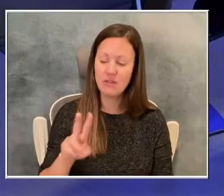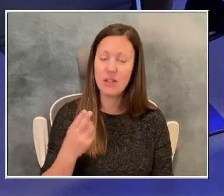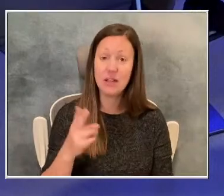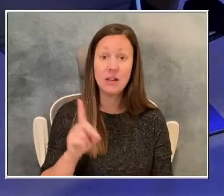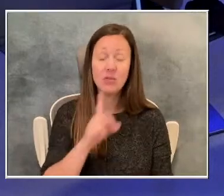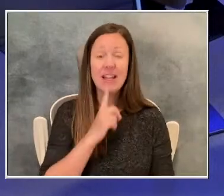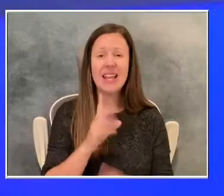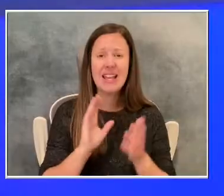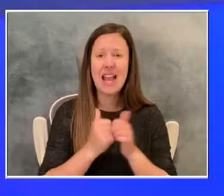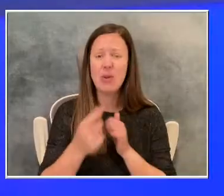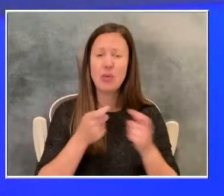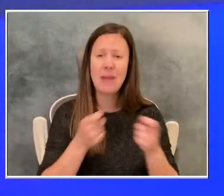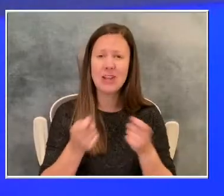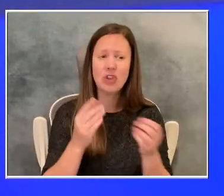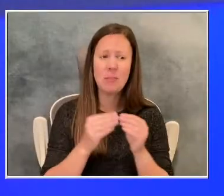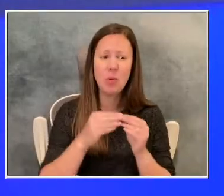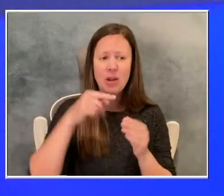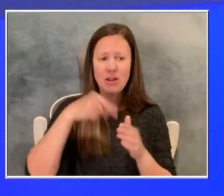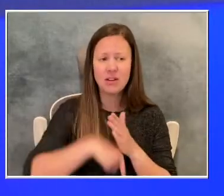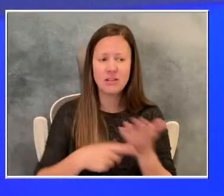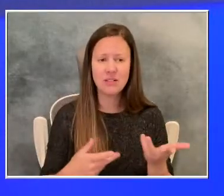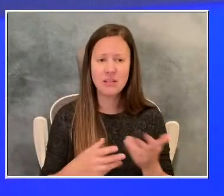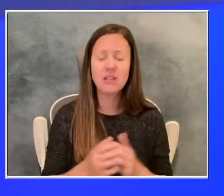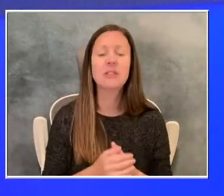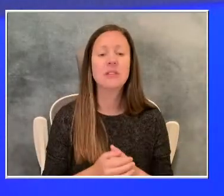Yeah. So there are a lot of